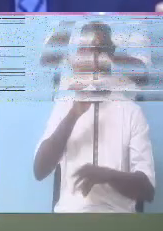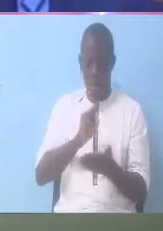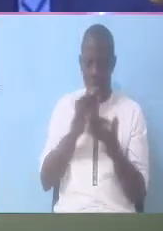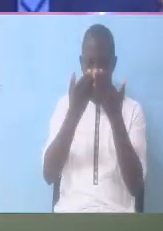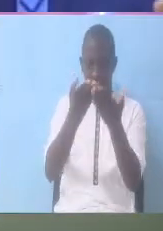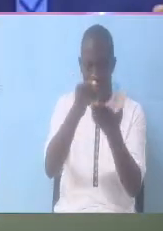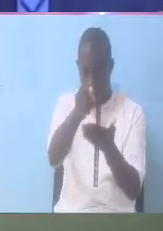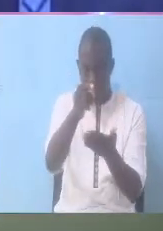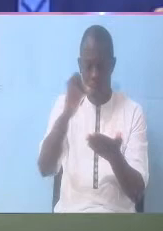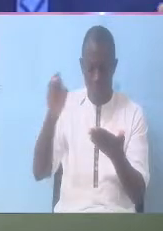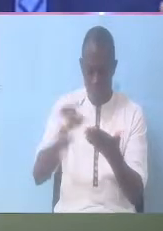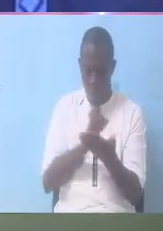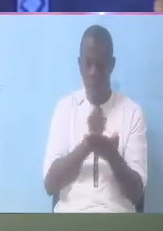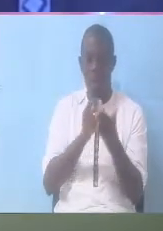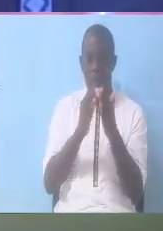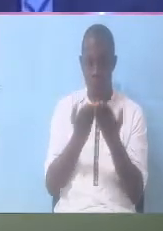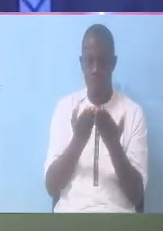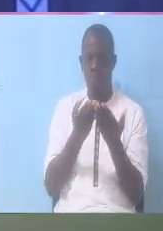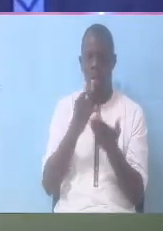swear.